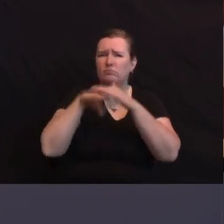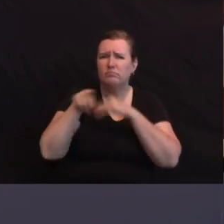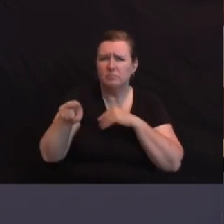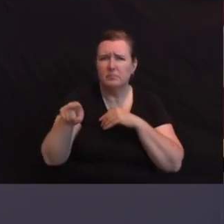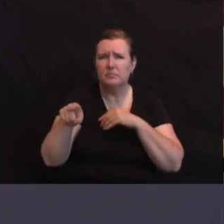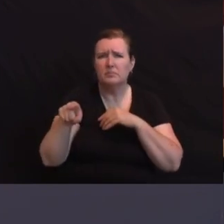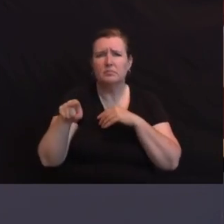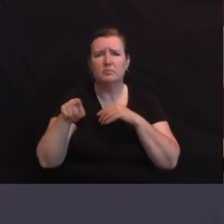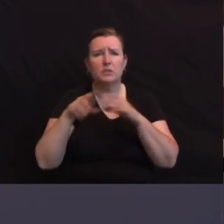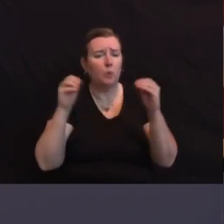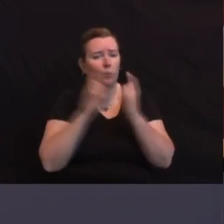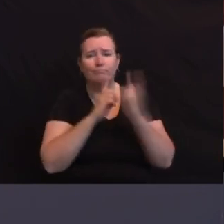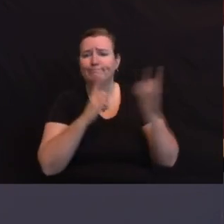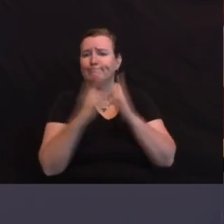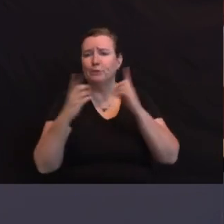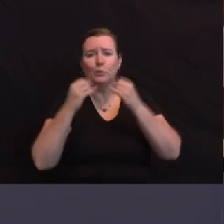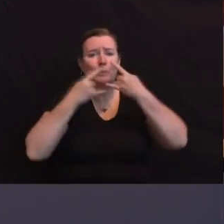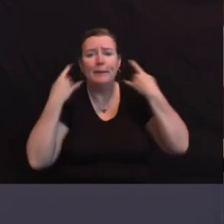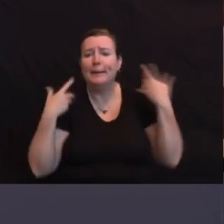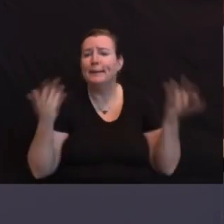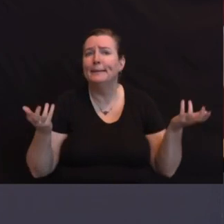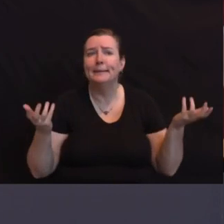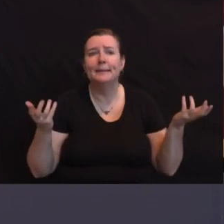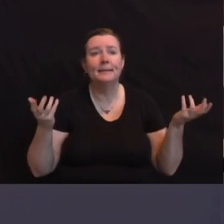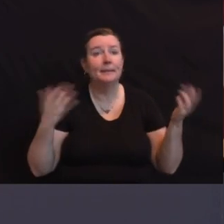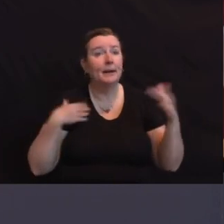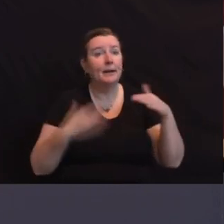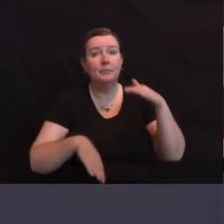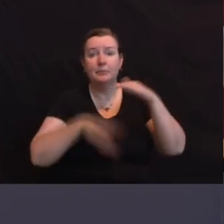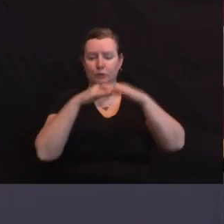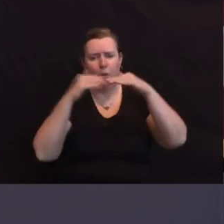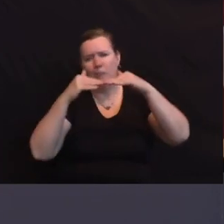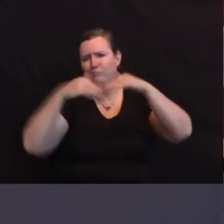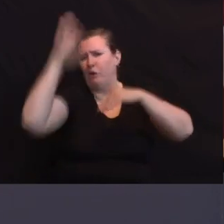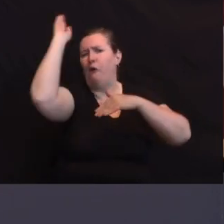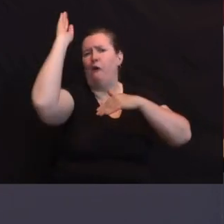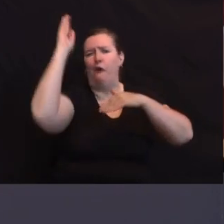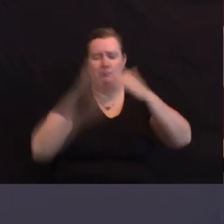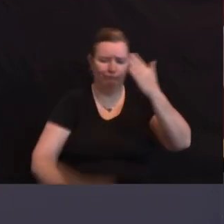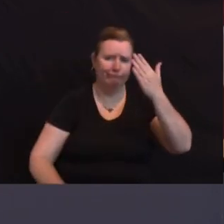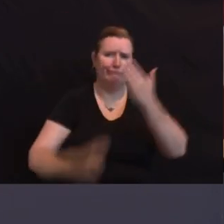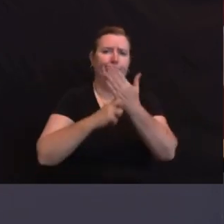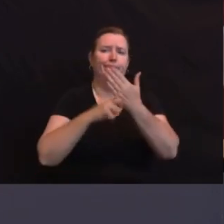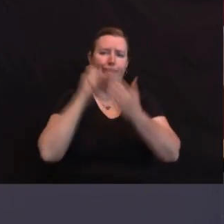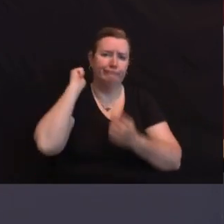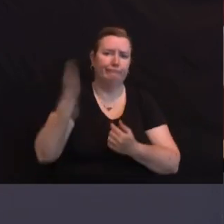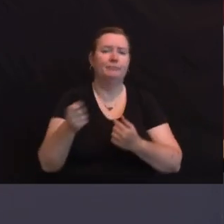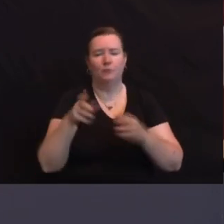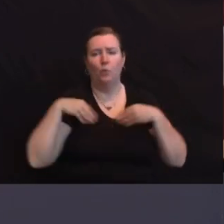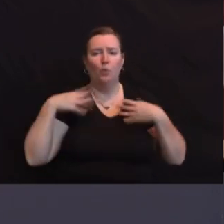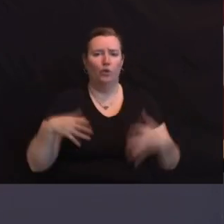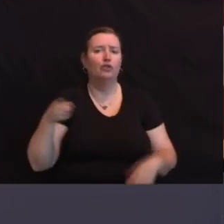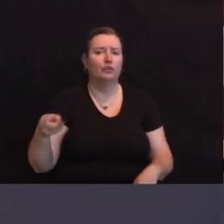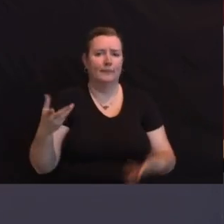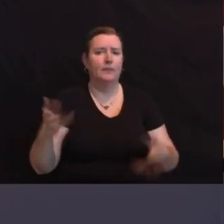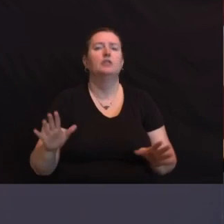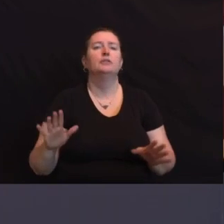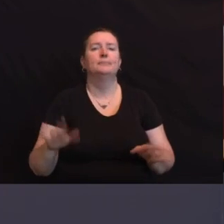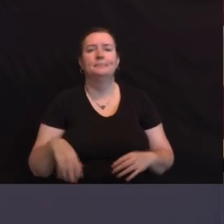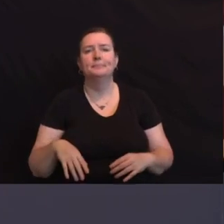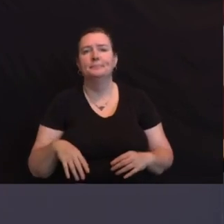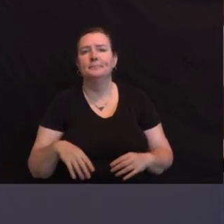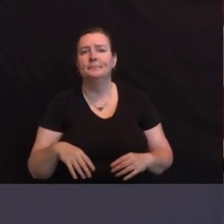distancing, no masks, and the owner was cited with a summons for that. To the governor's point, with regard to our forest